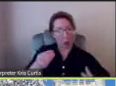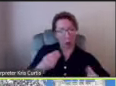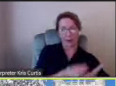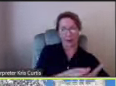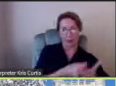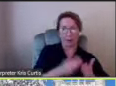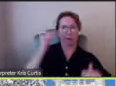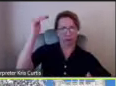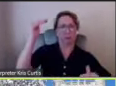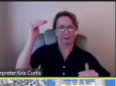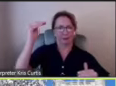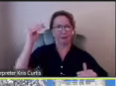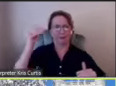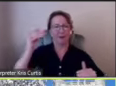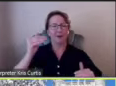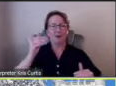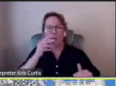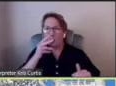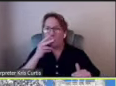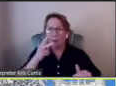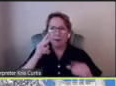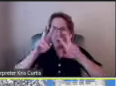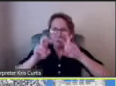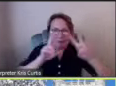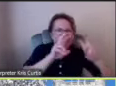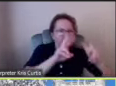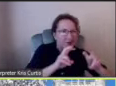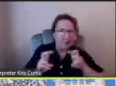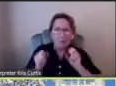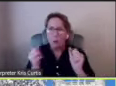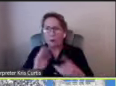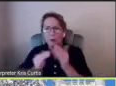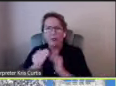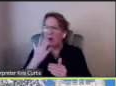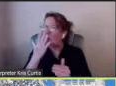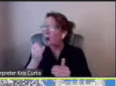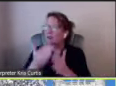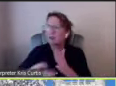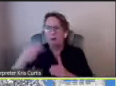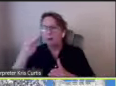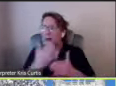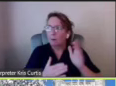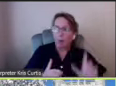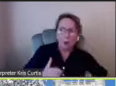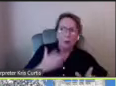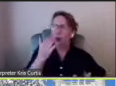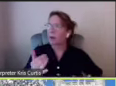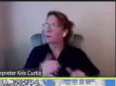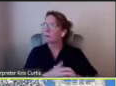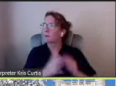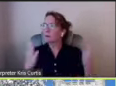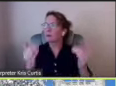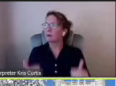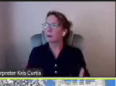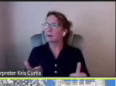multiple cities allows you then to figure out theories. Why are some cities more or less equal? the next click shows you work we've